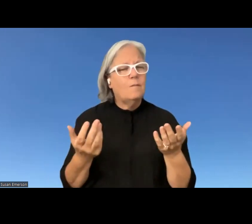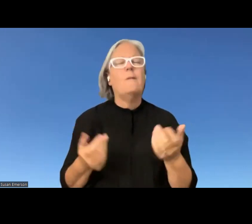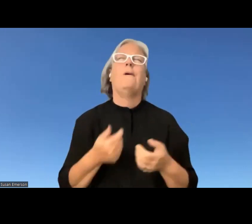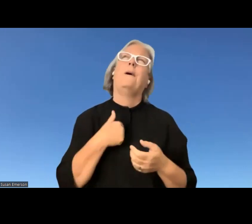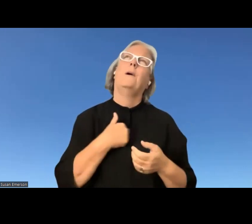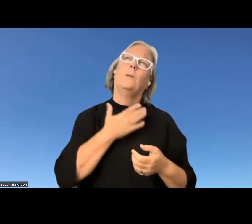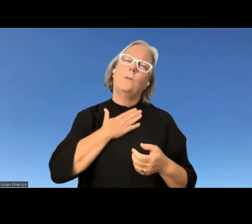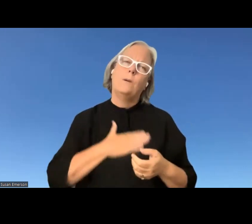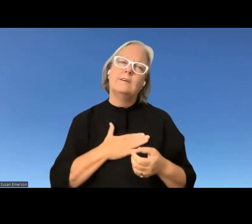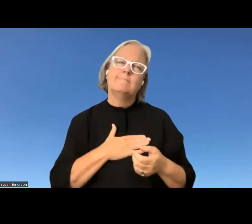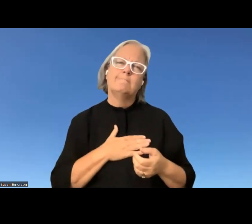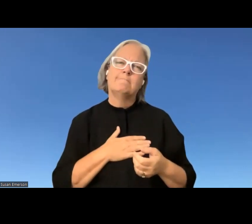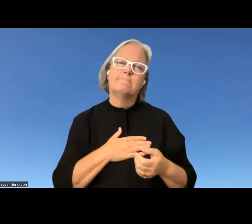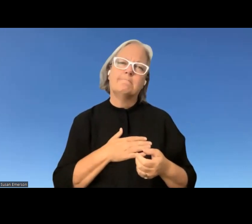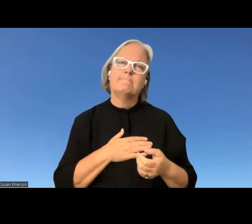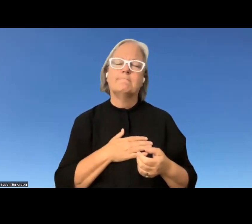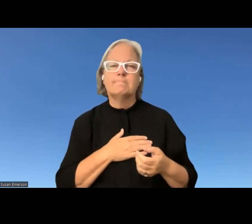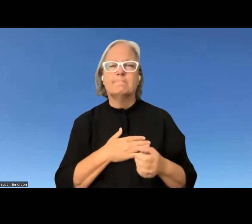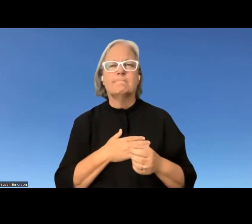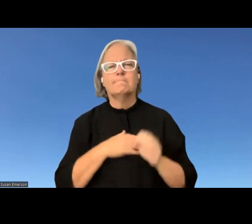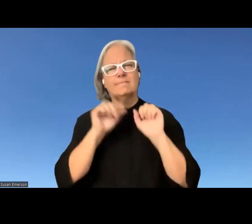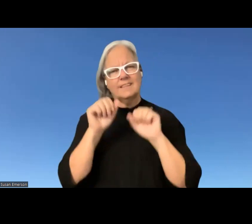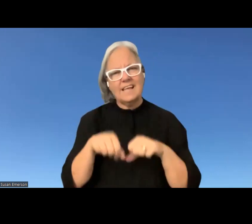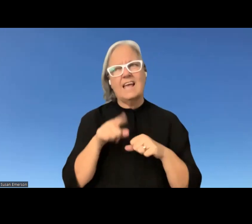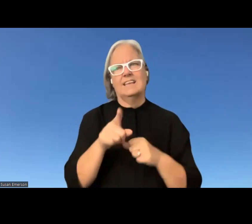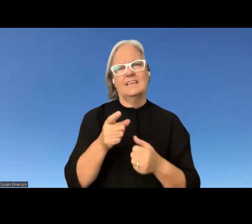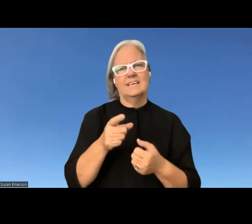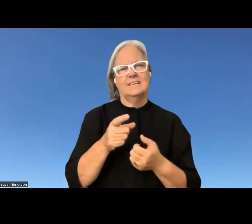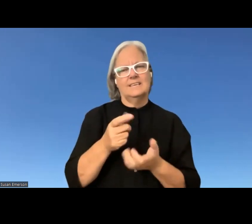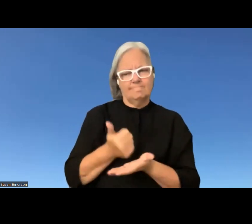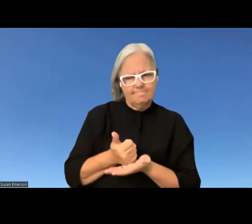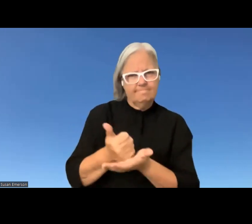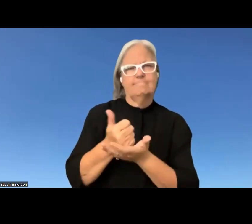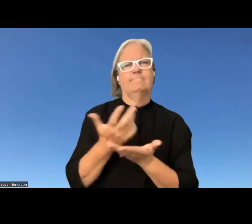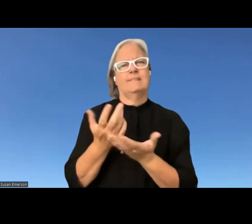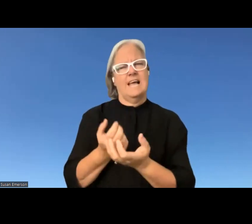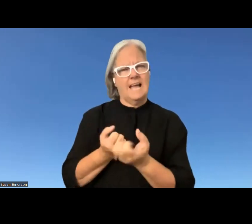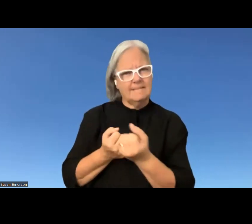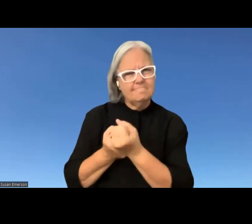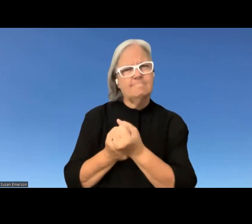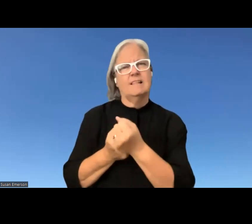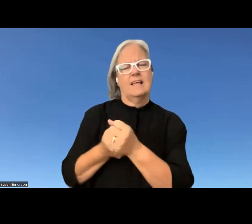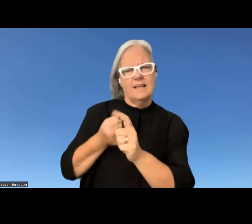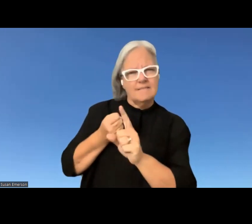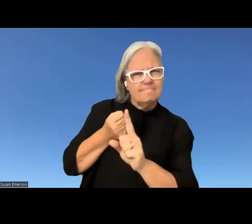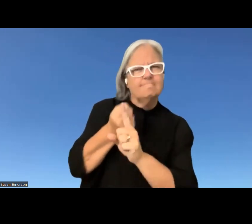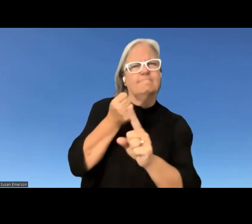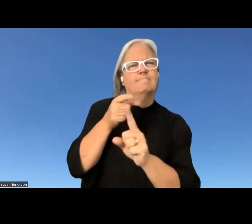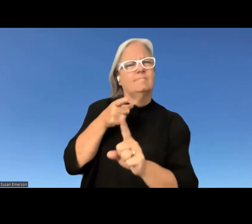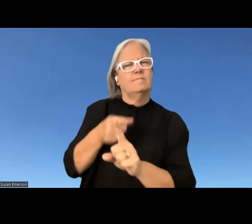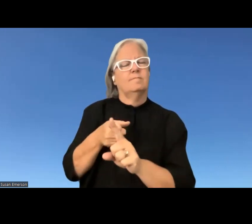things that can really have an impact. So what we often see is that